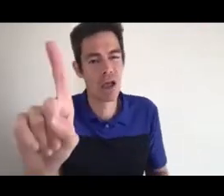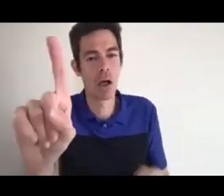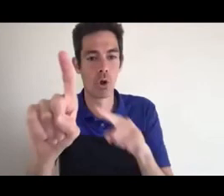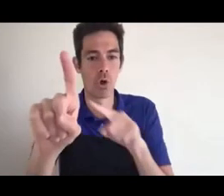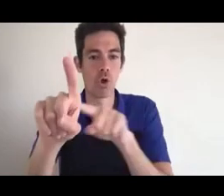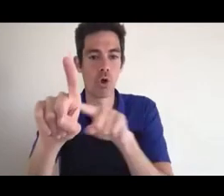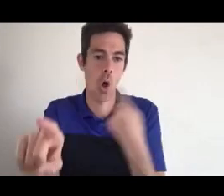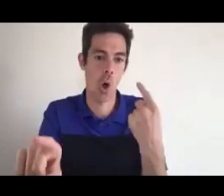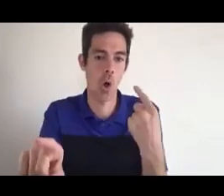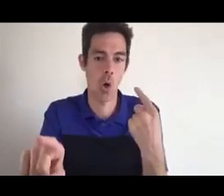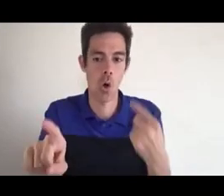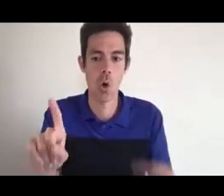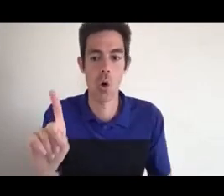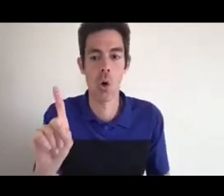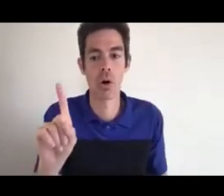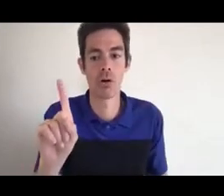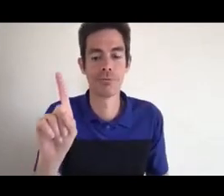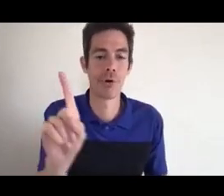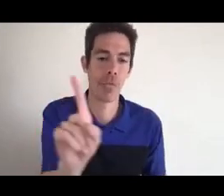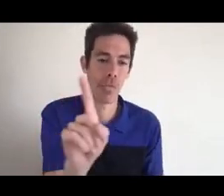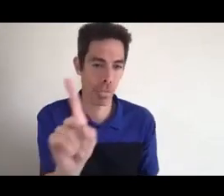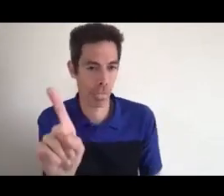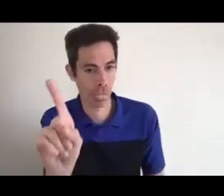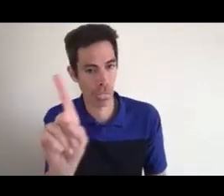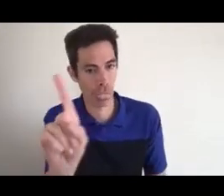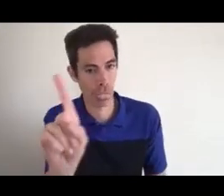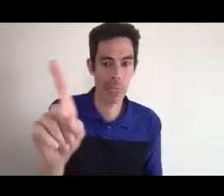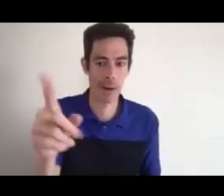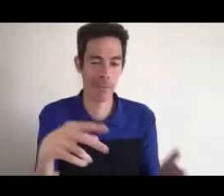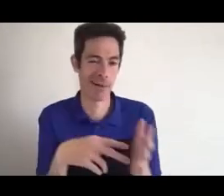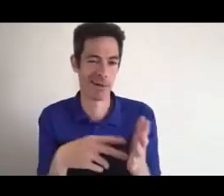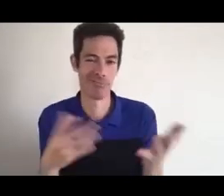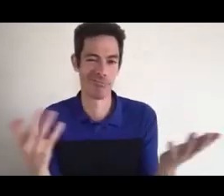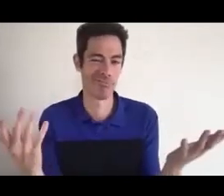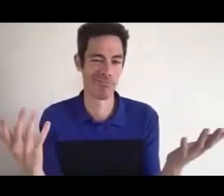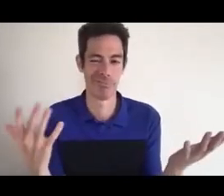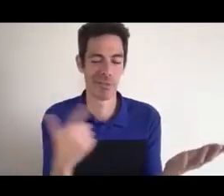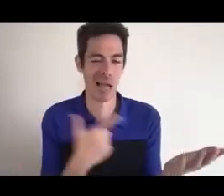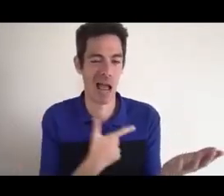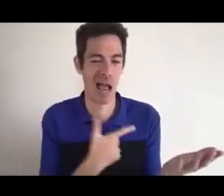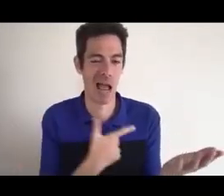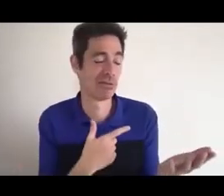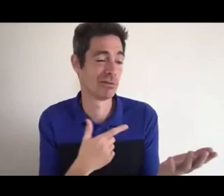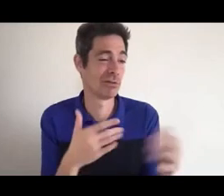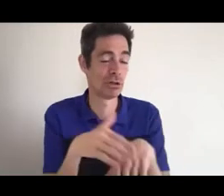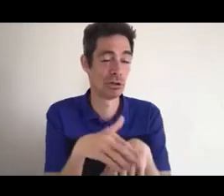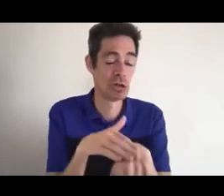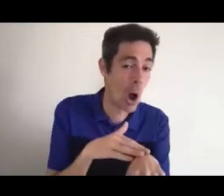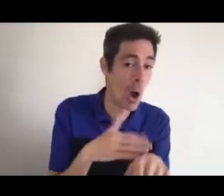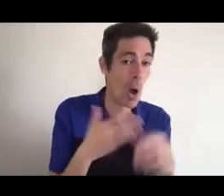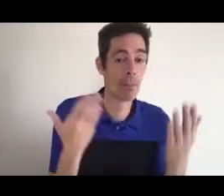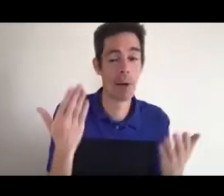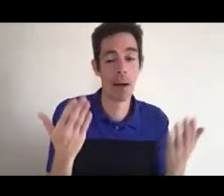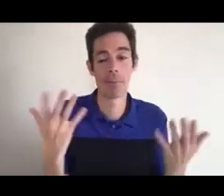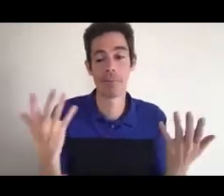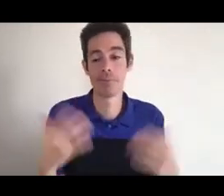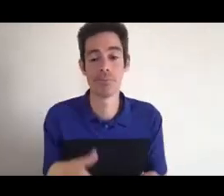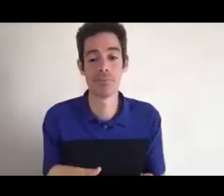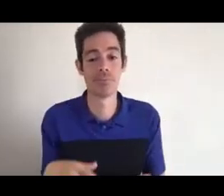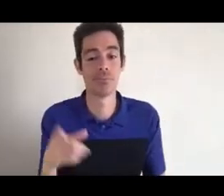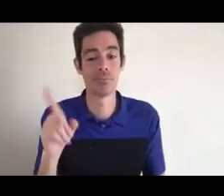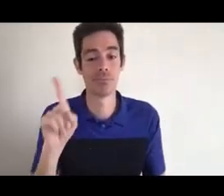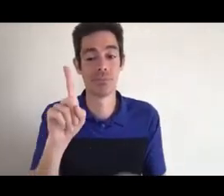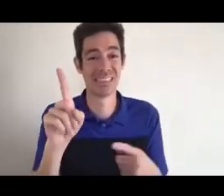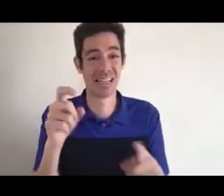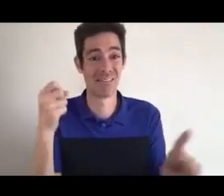very easily, or they're working really hard, or it's taking a long time, or they're kind of lazy, or they're